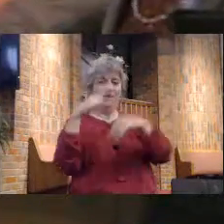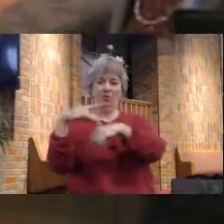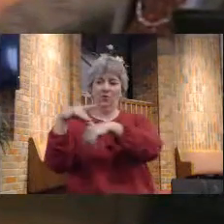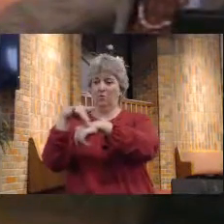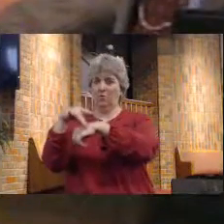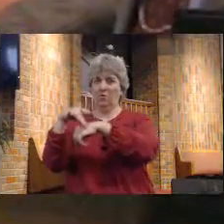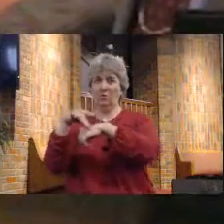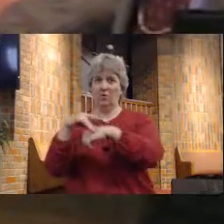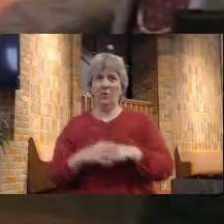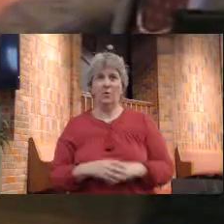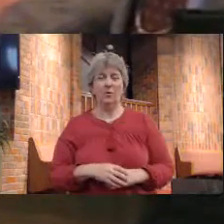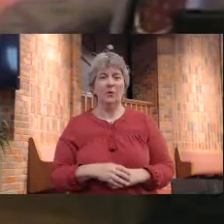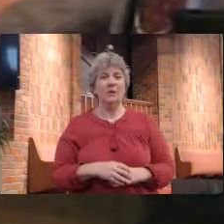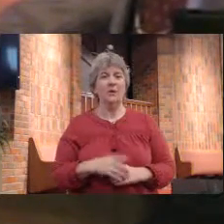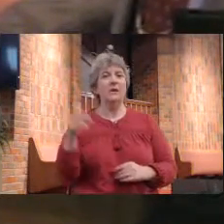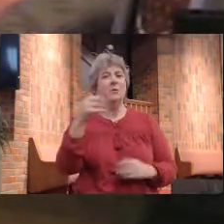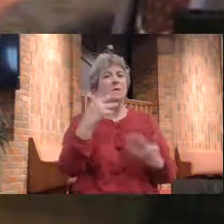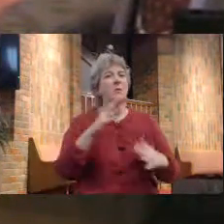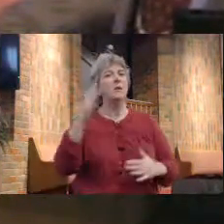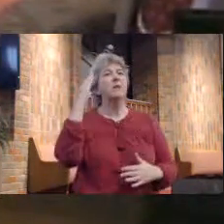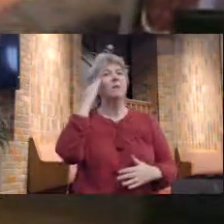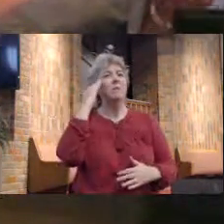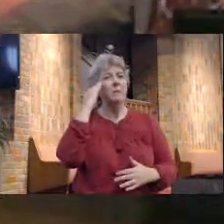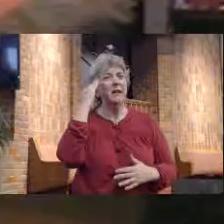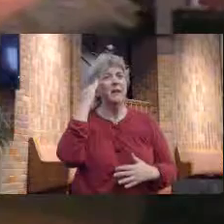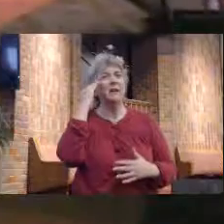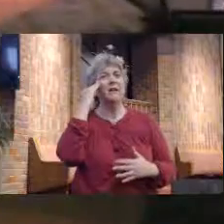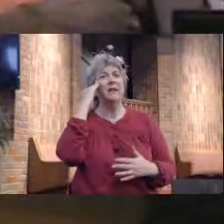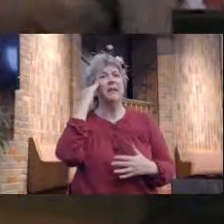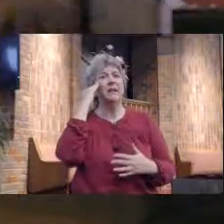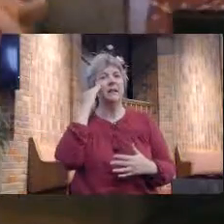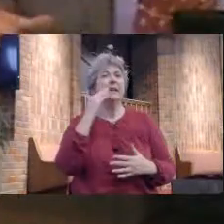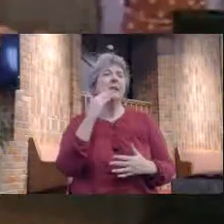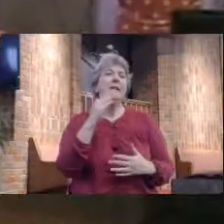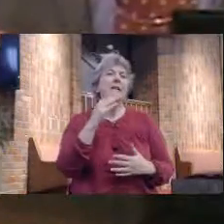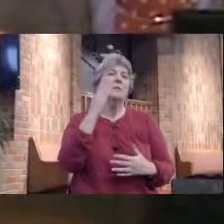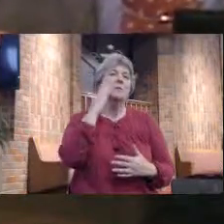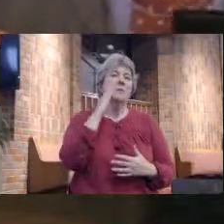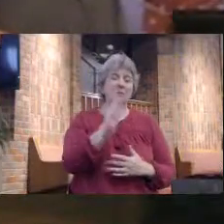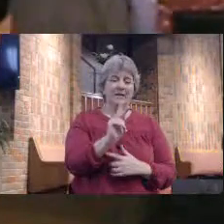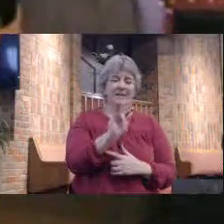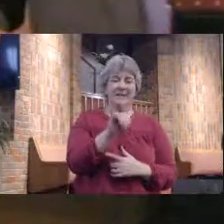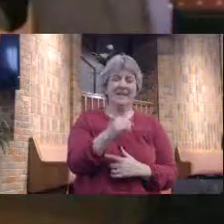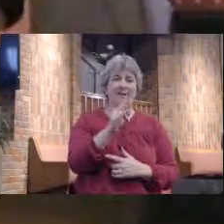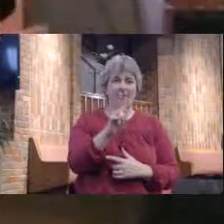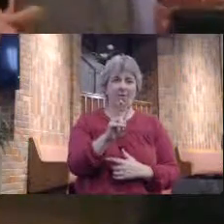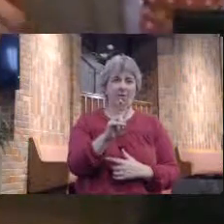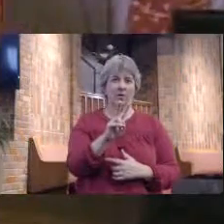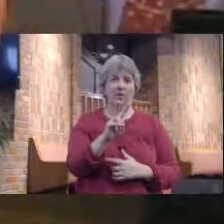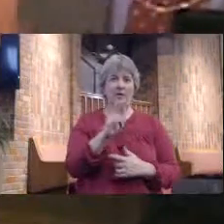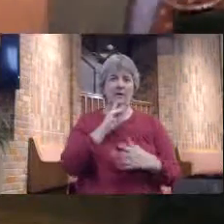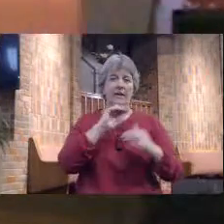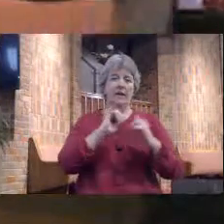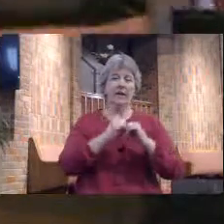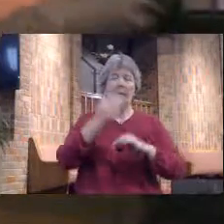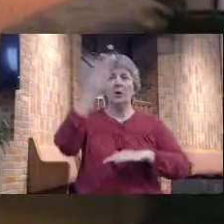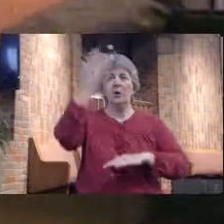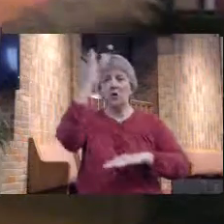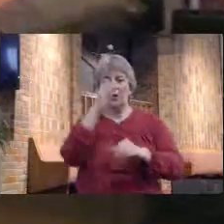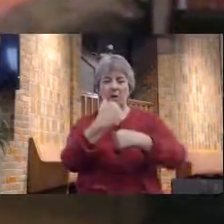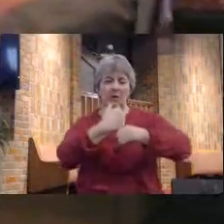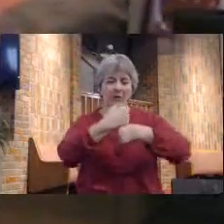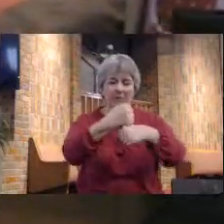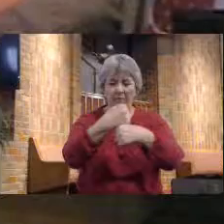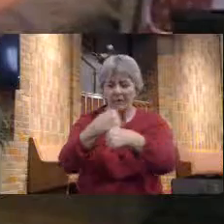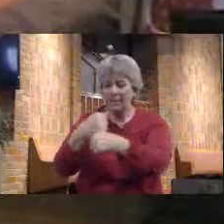And you're familiar with the phrasing, at least from the King James Version, how that God formed these things and